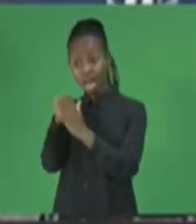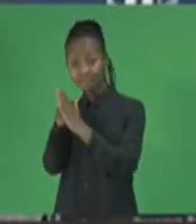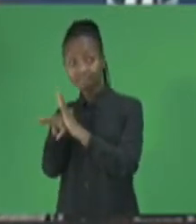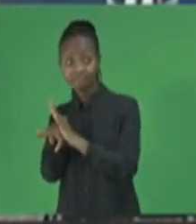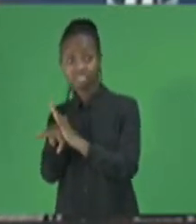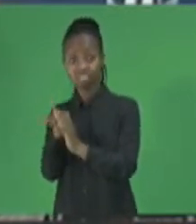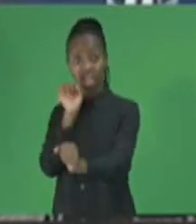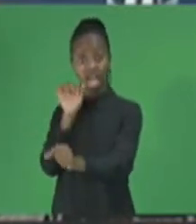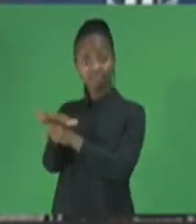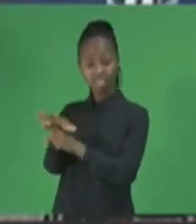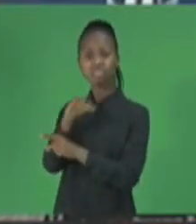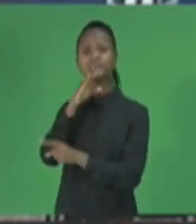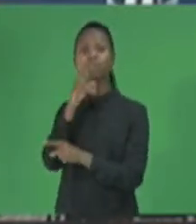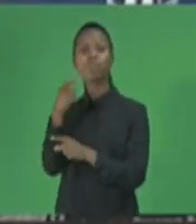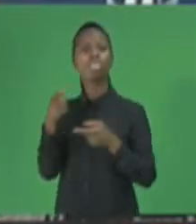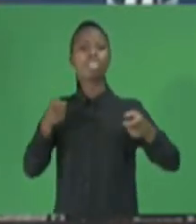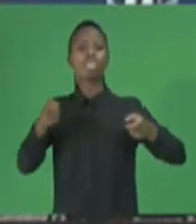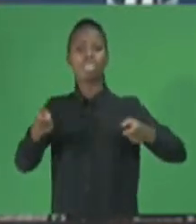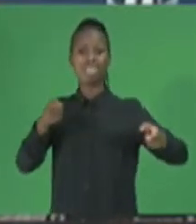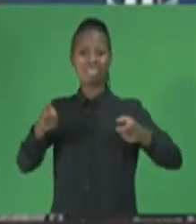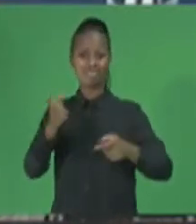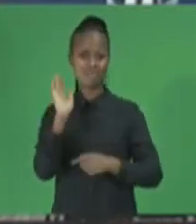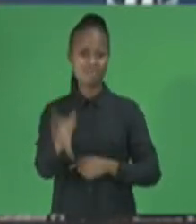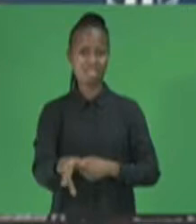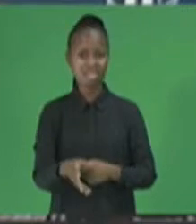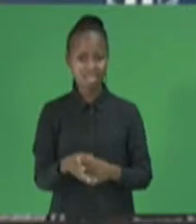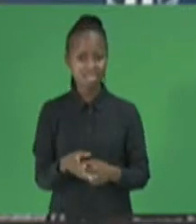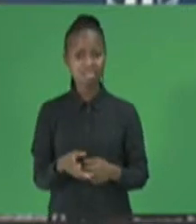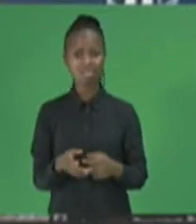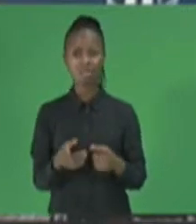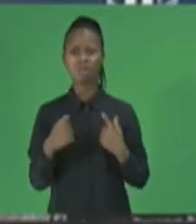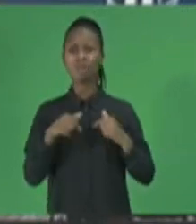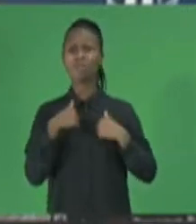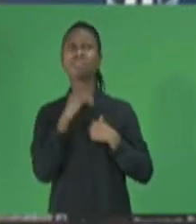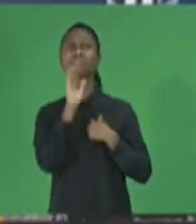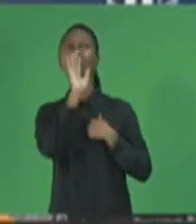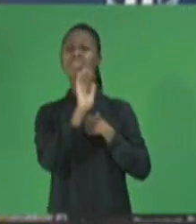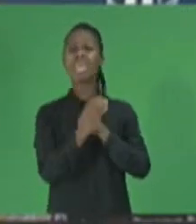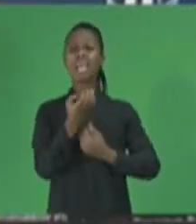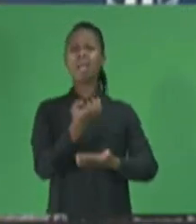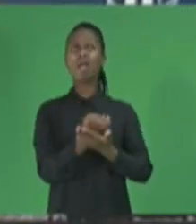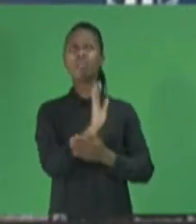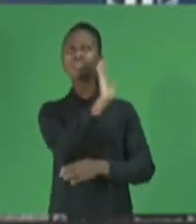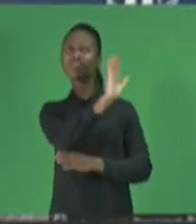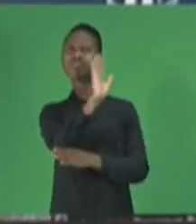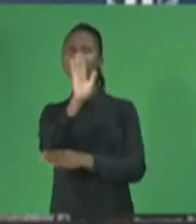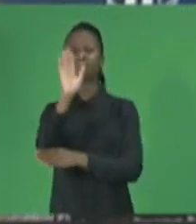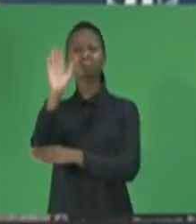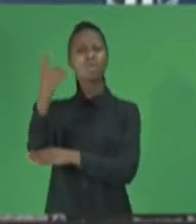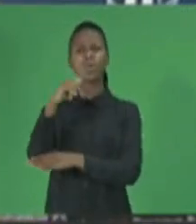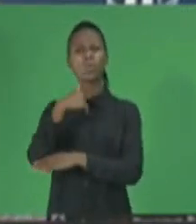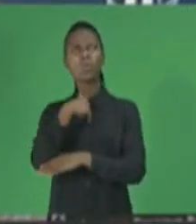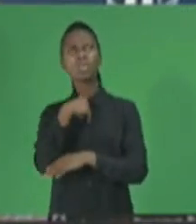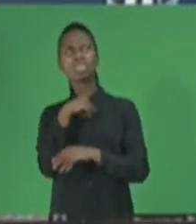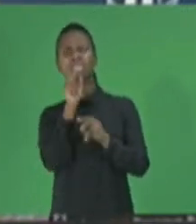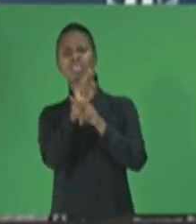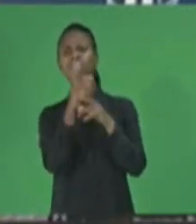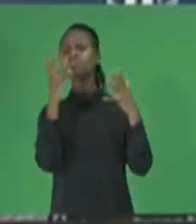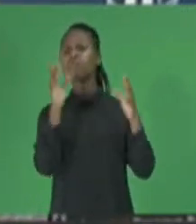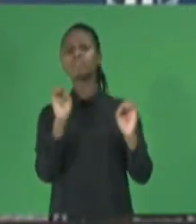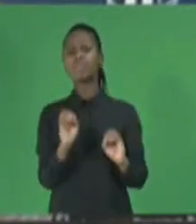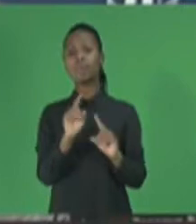been taken by the advanced economy central banks. And